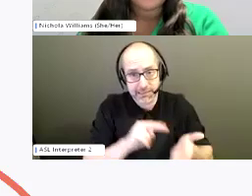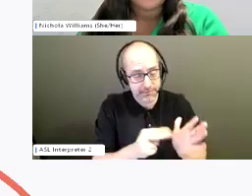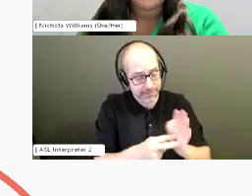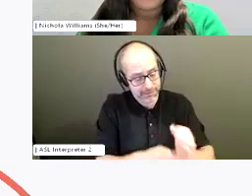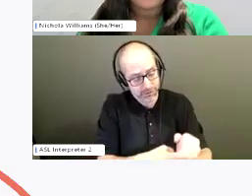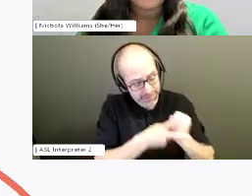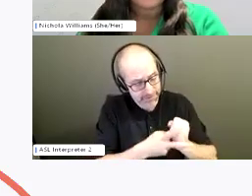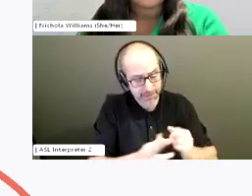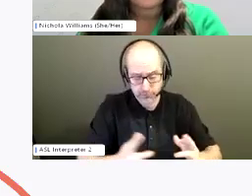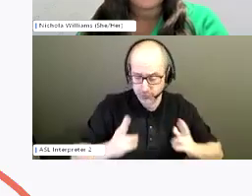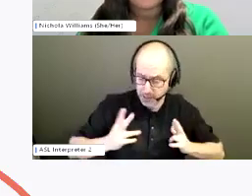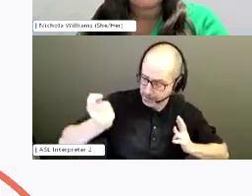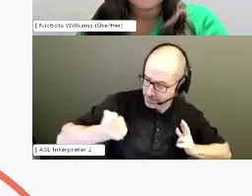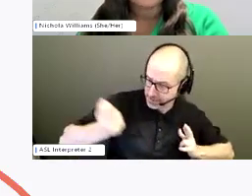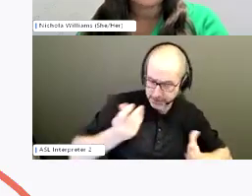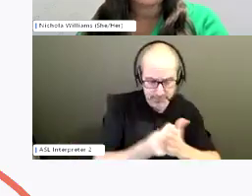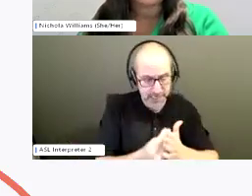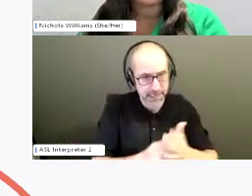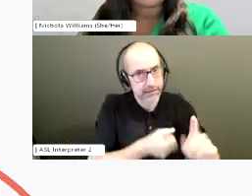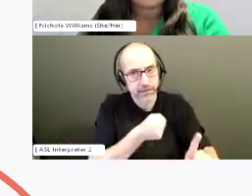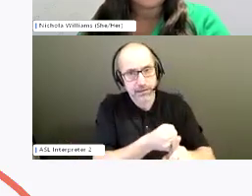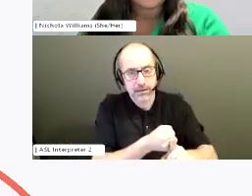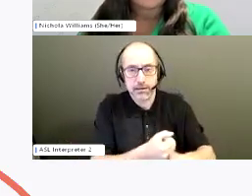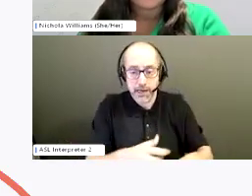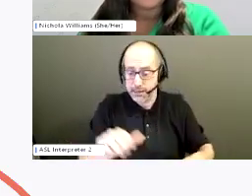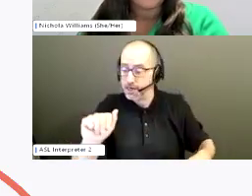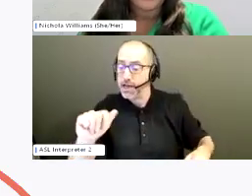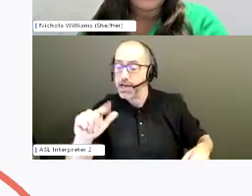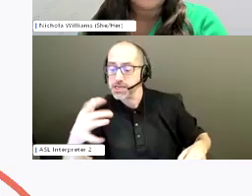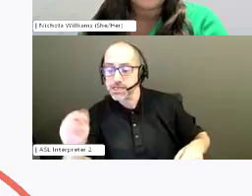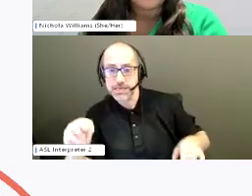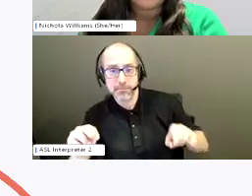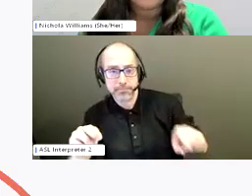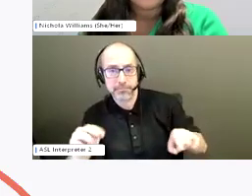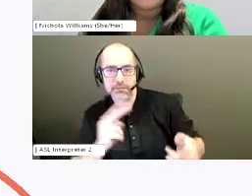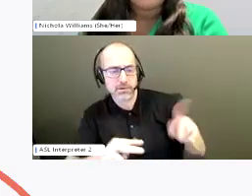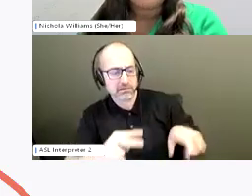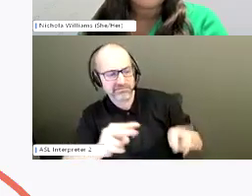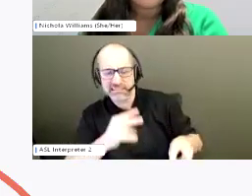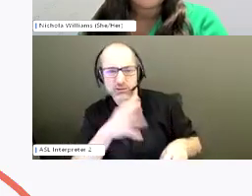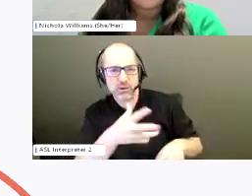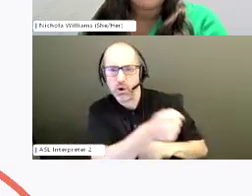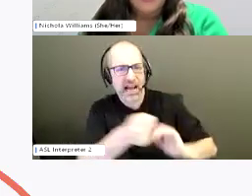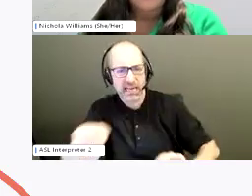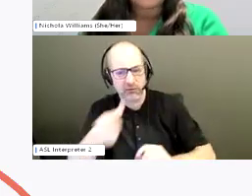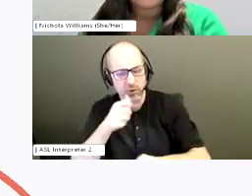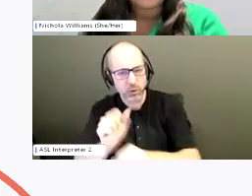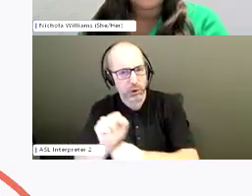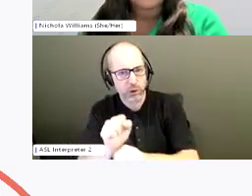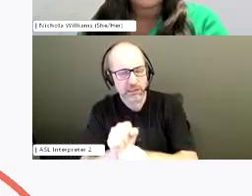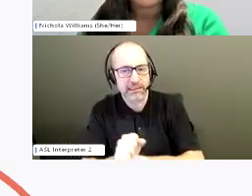pensions, while ageism may create additional barriers when seeking employment. Physical